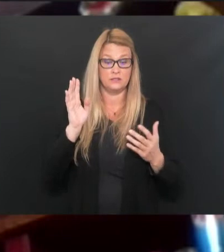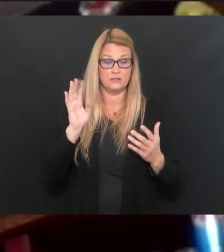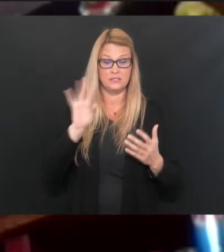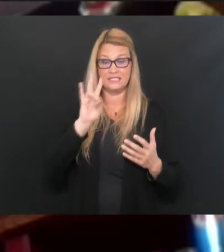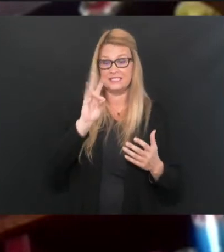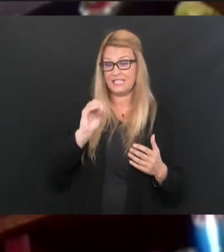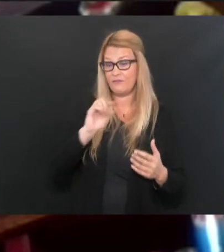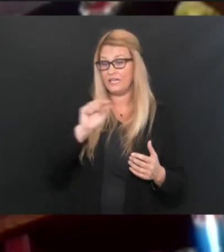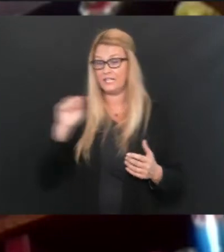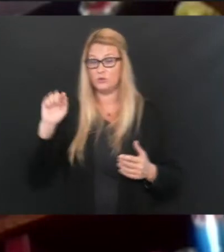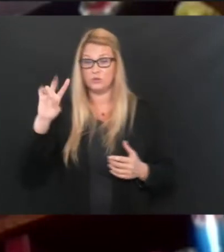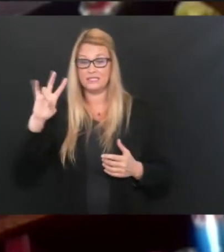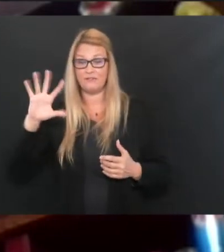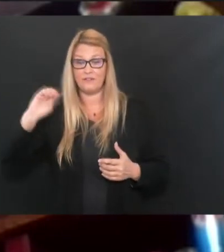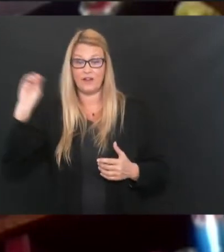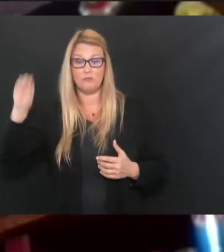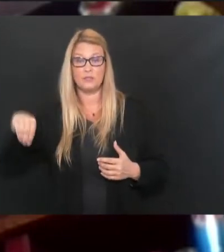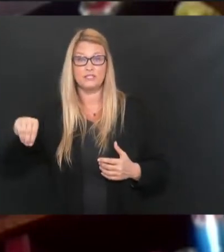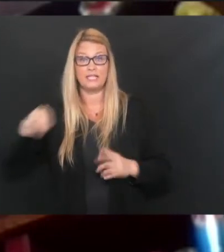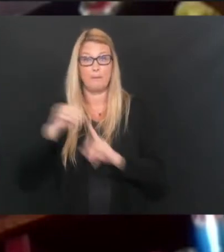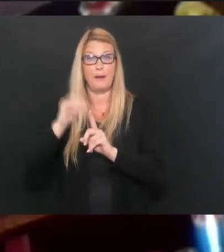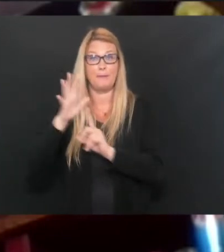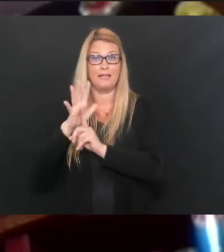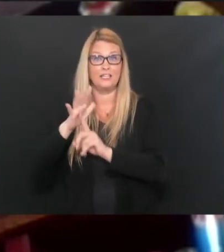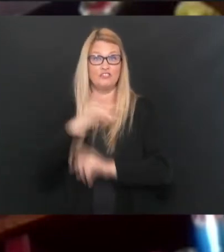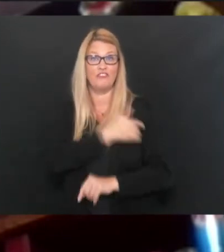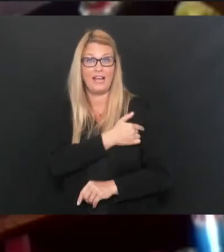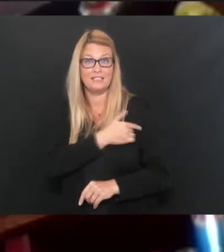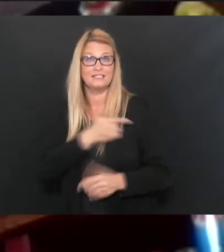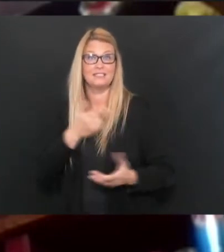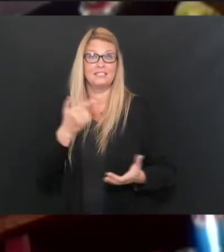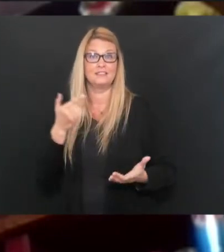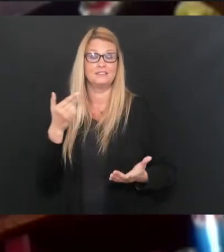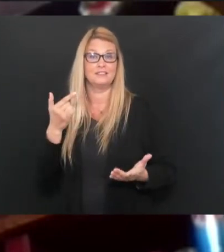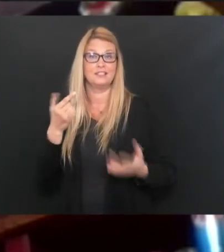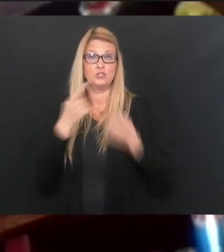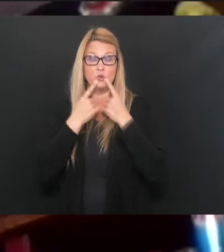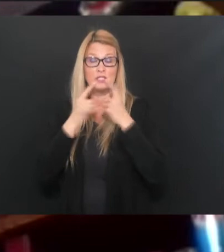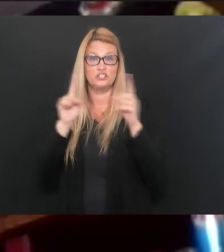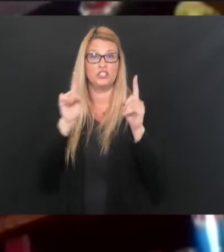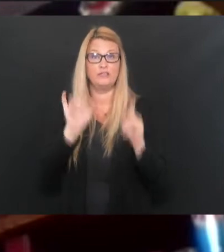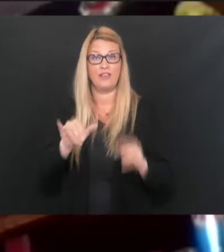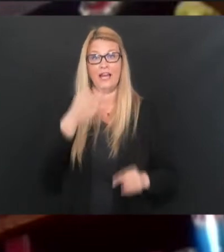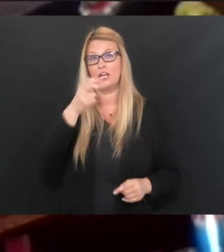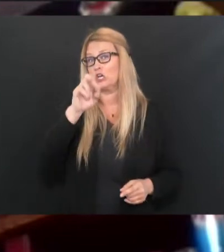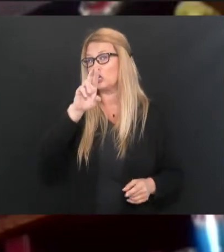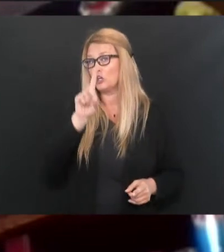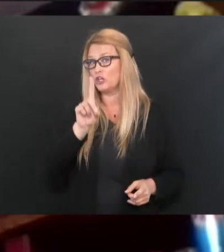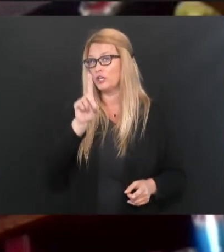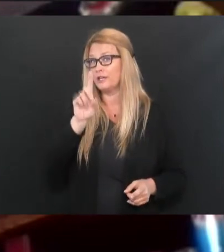to 75% of the population vaccinated to achieve that.